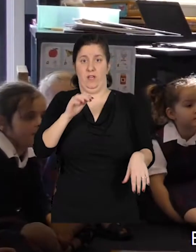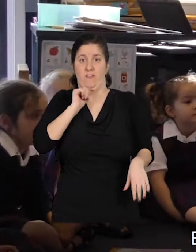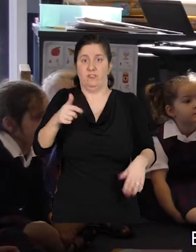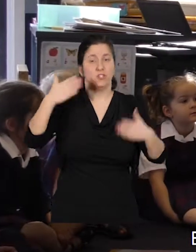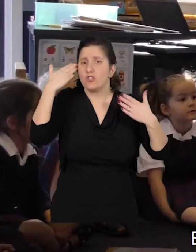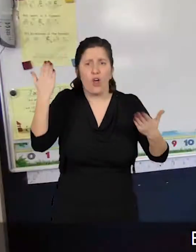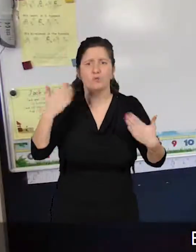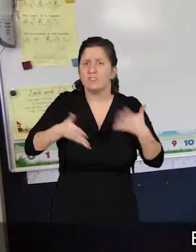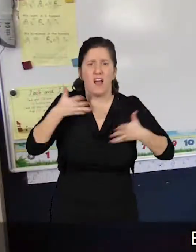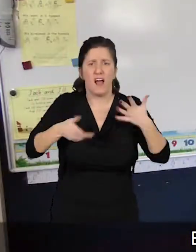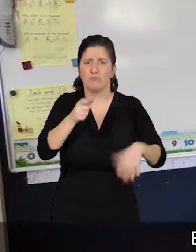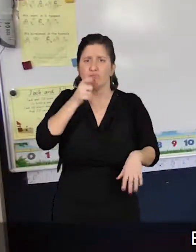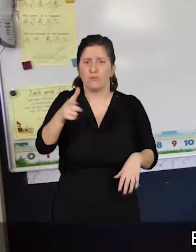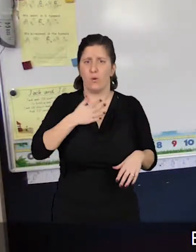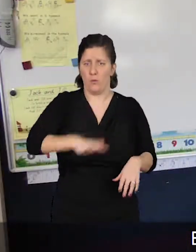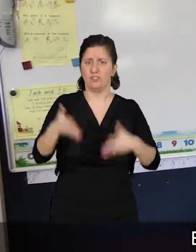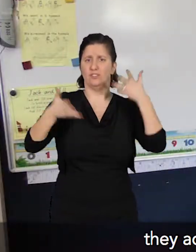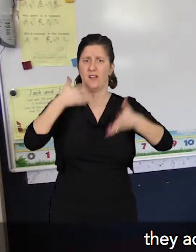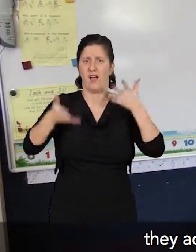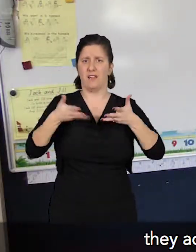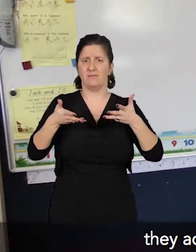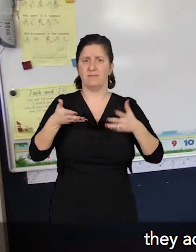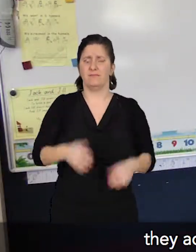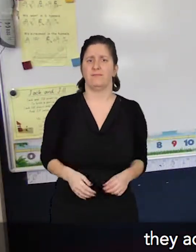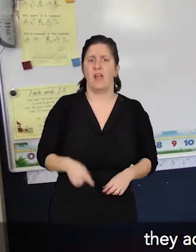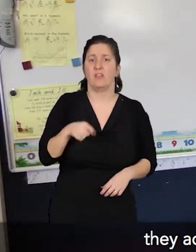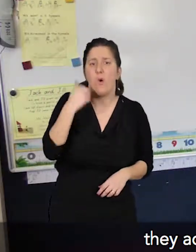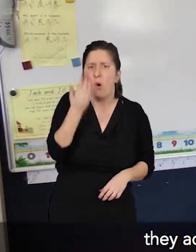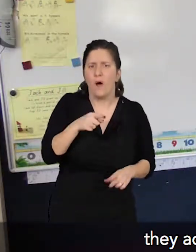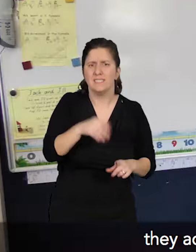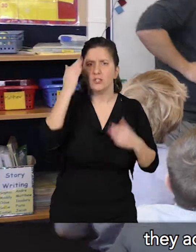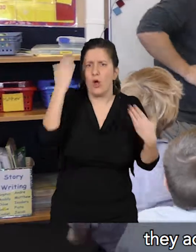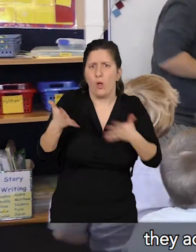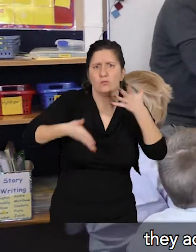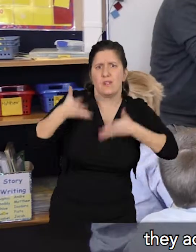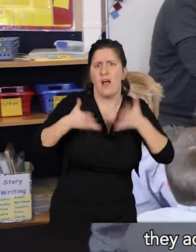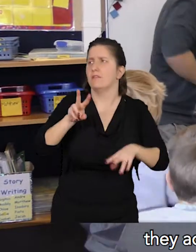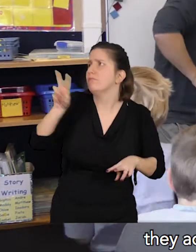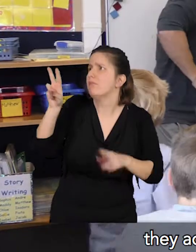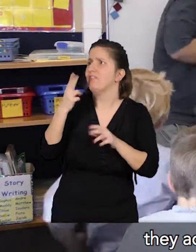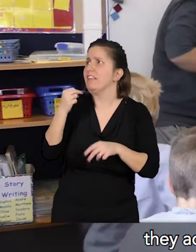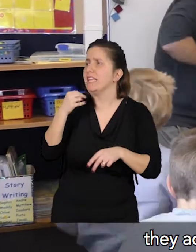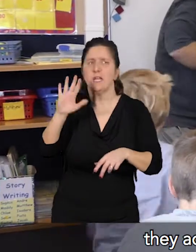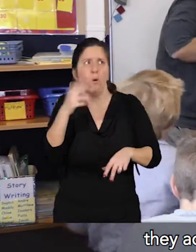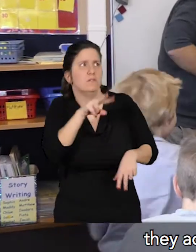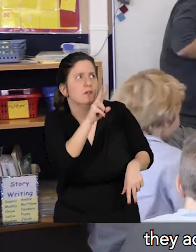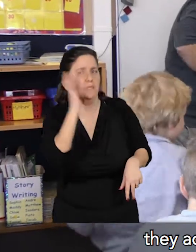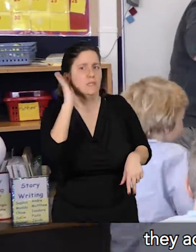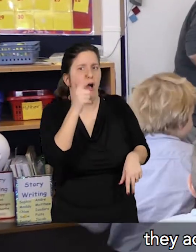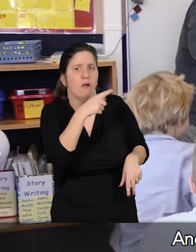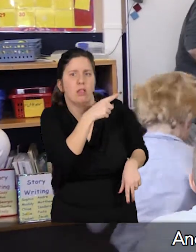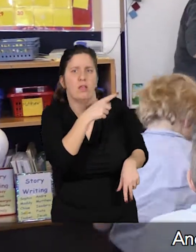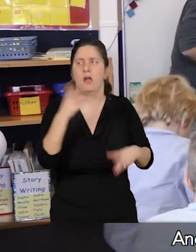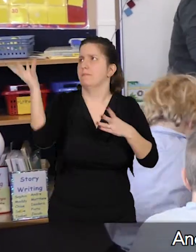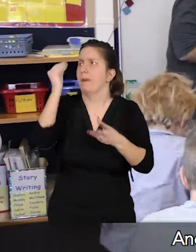if I say to them to use their words, if they don't know the signs, they actually want to sign and they'll look for Vinnie, our teacher aide, or Darryl if he's